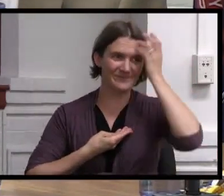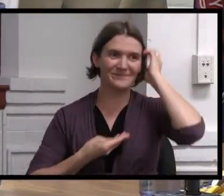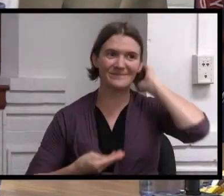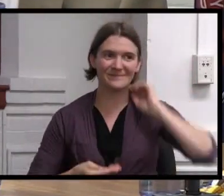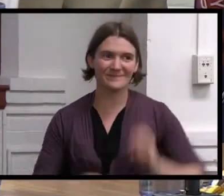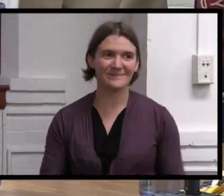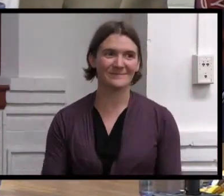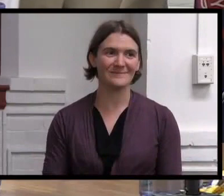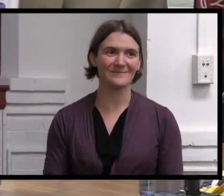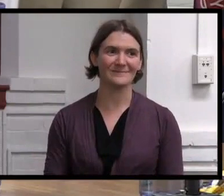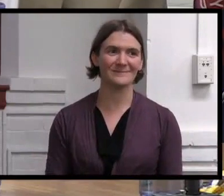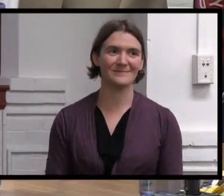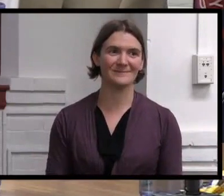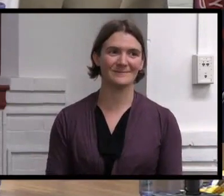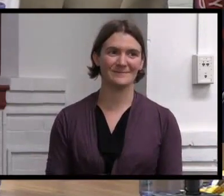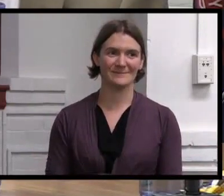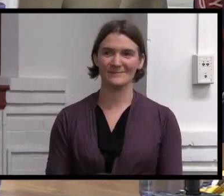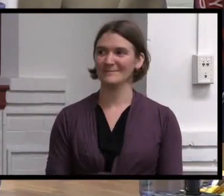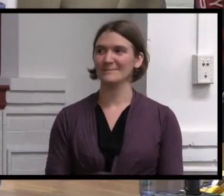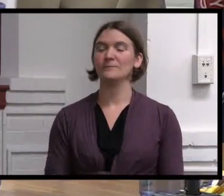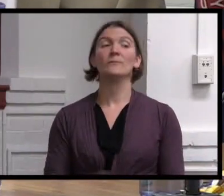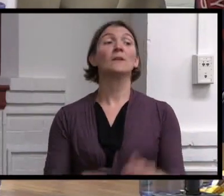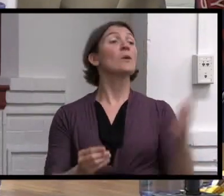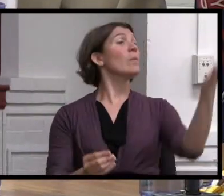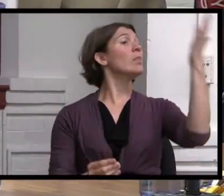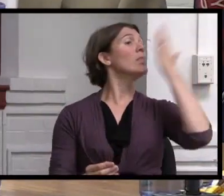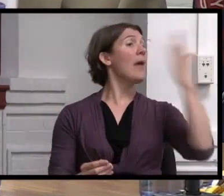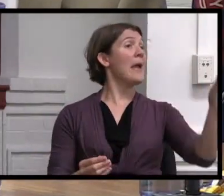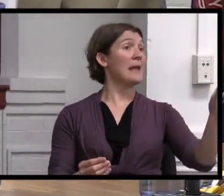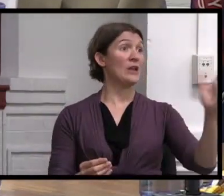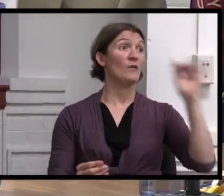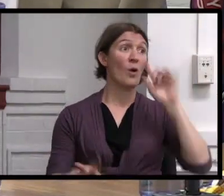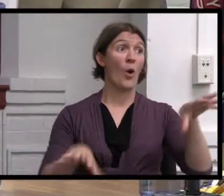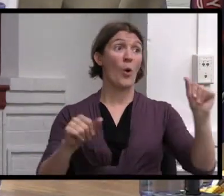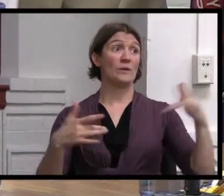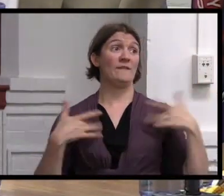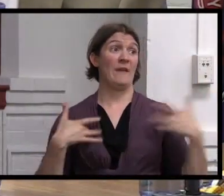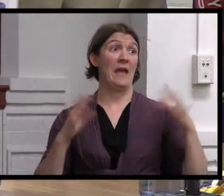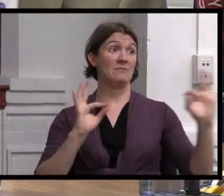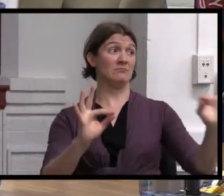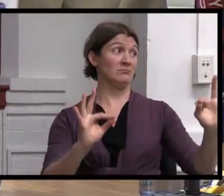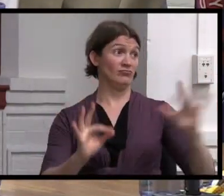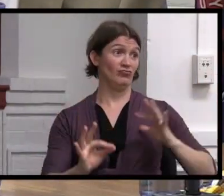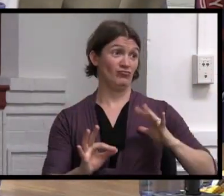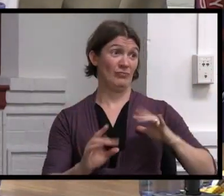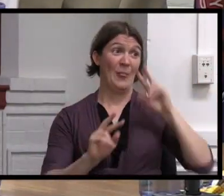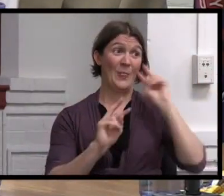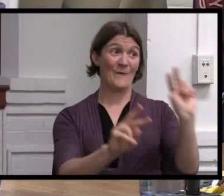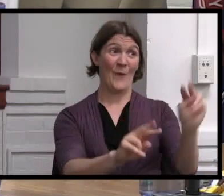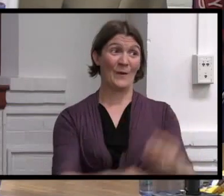Thank you very much. No, thank you, Brenda, and thanks for putting on the event. Wish Ajna luck for us.